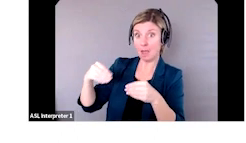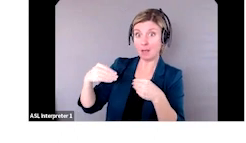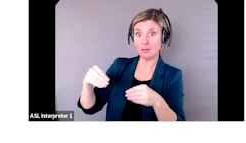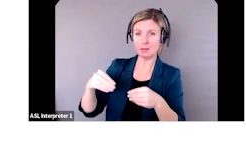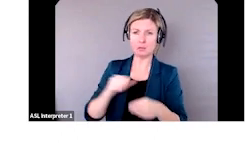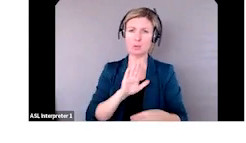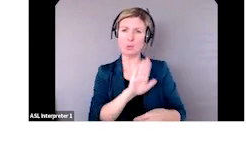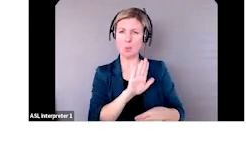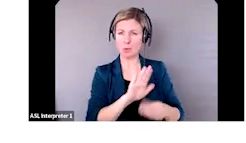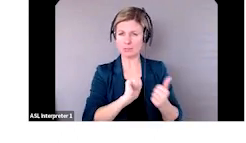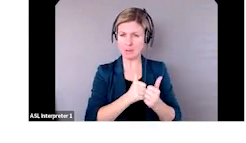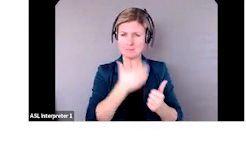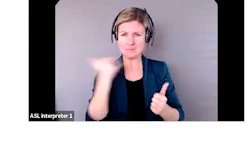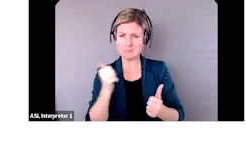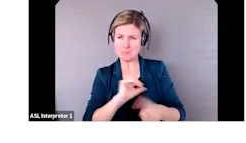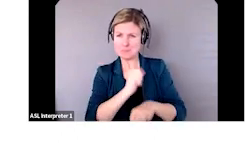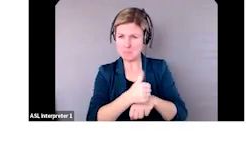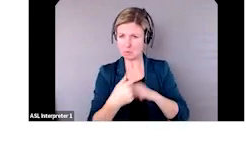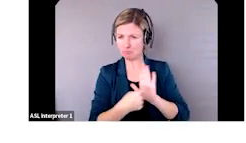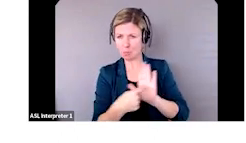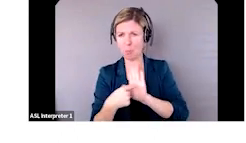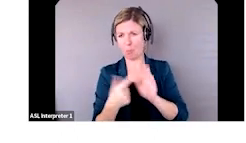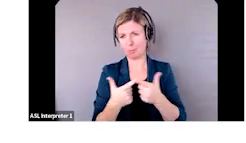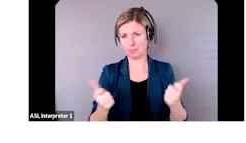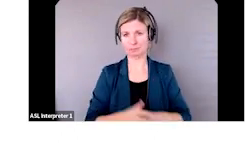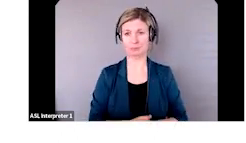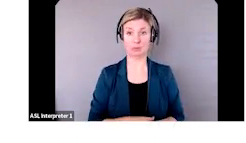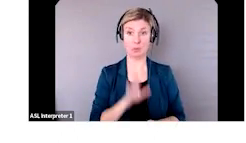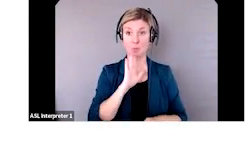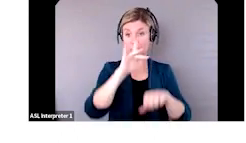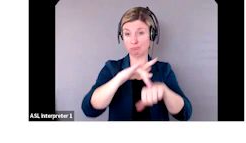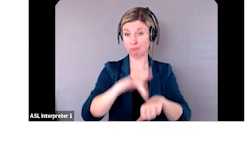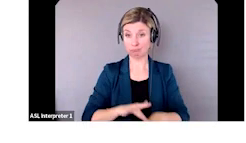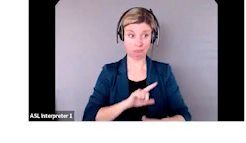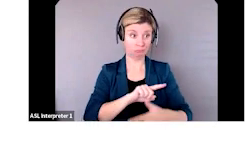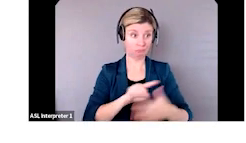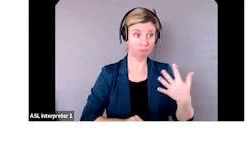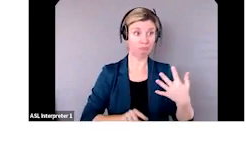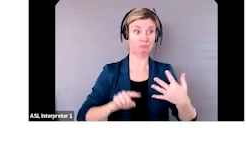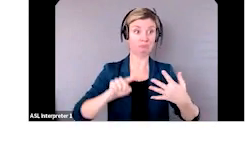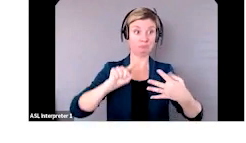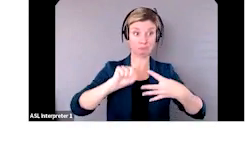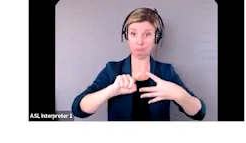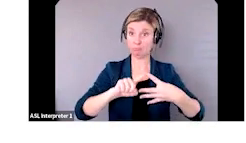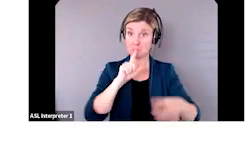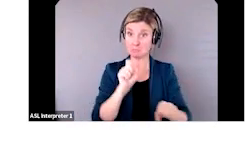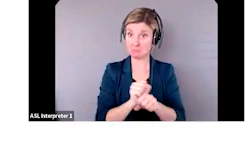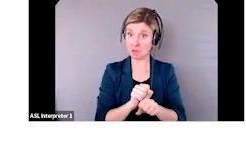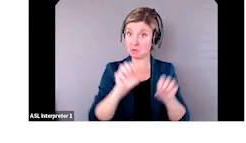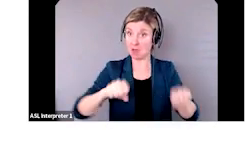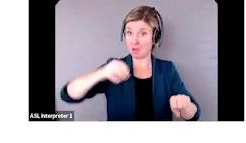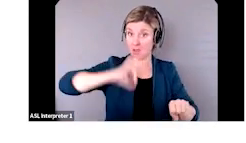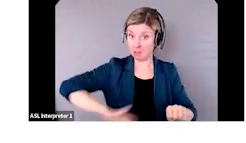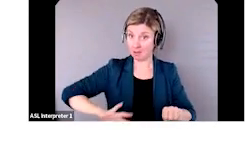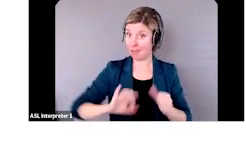So what we'll cover off is, can you actually make money? And how do you do that? How